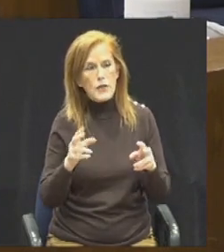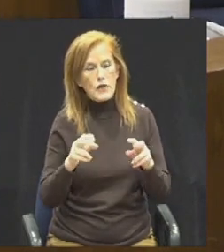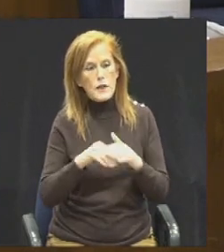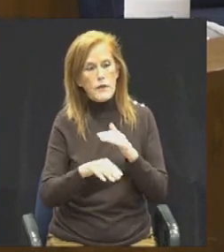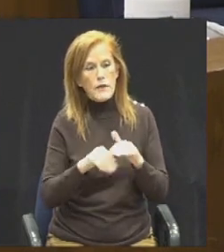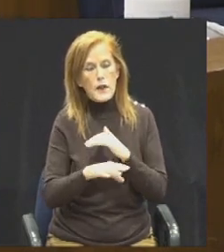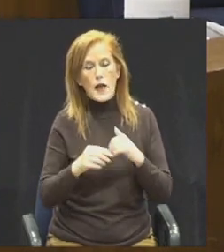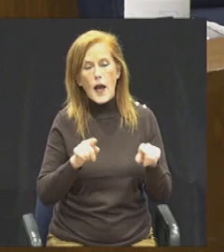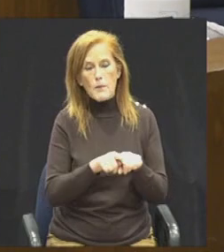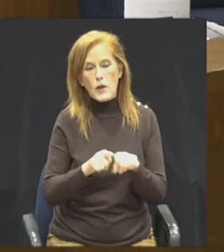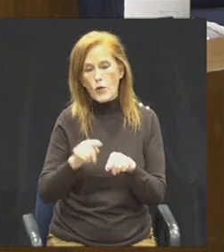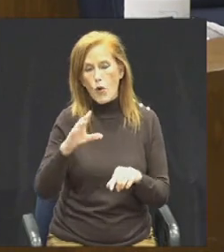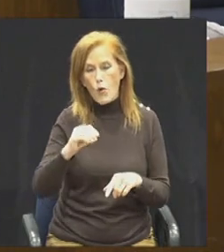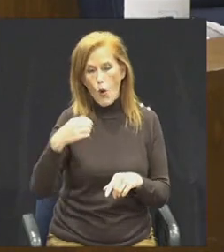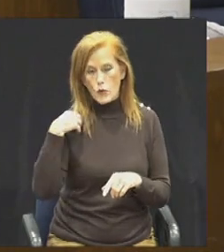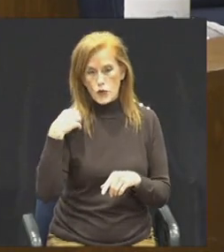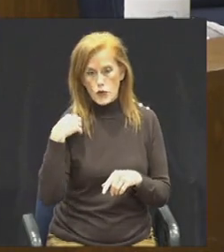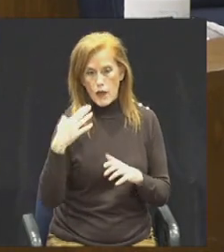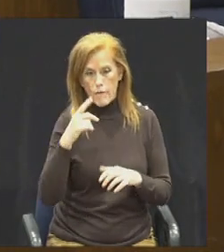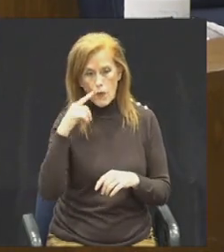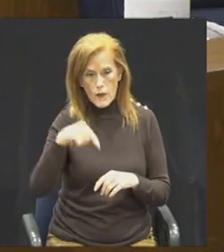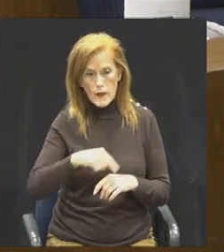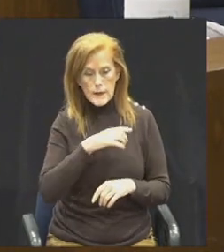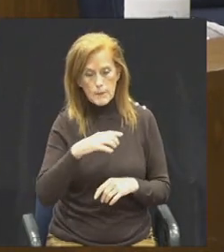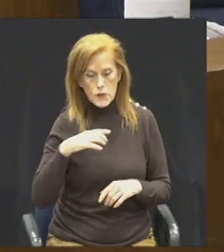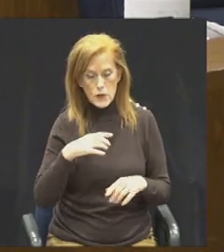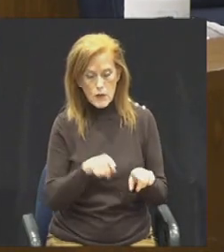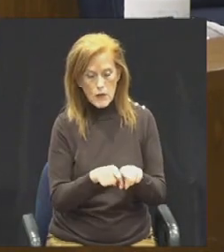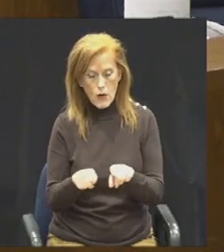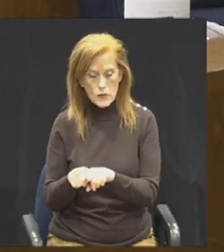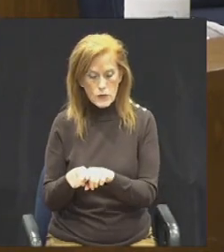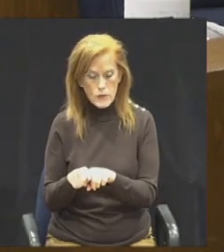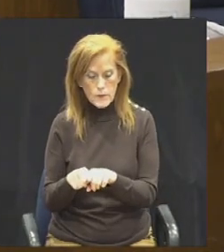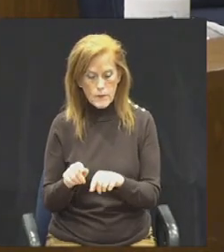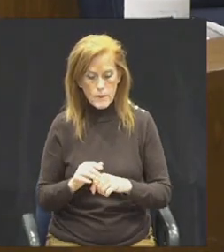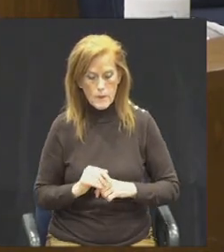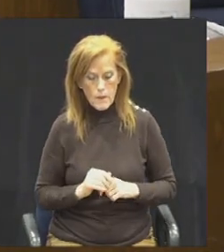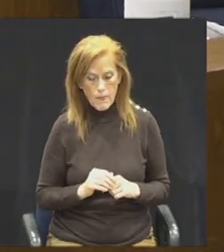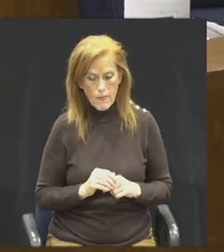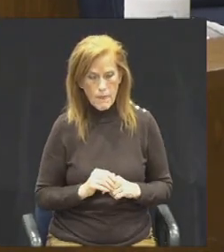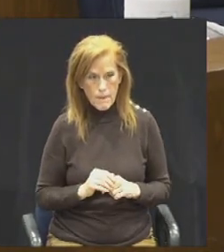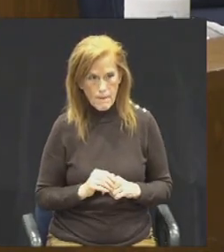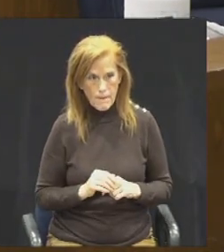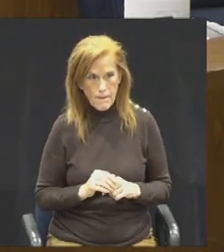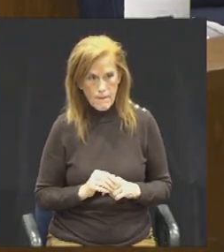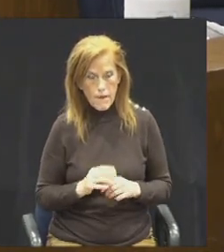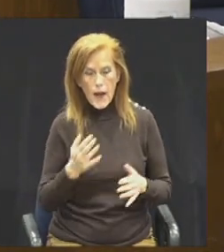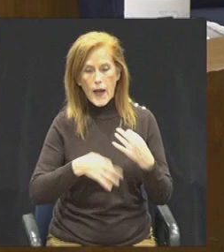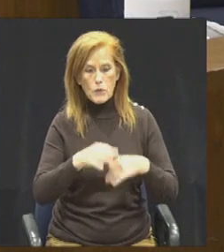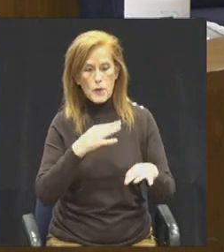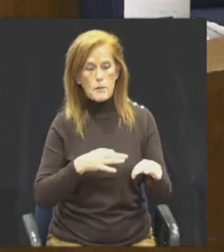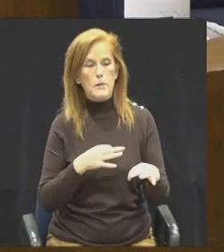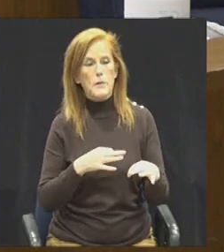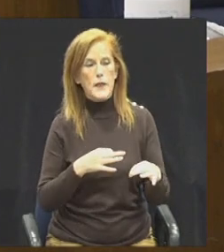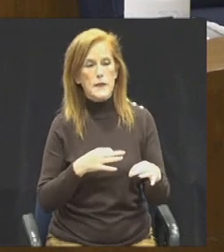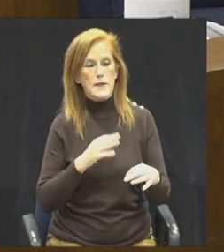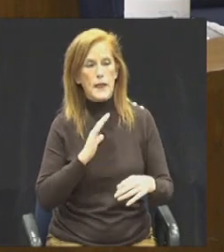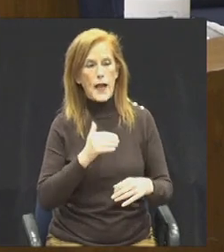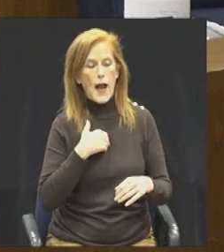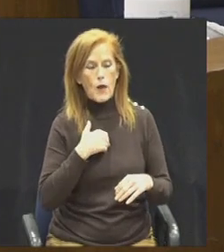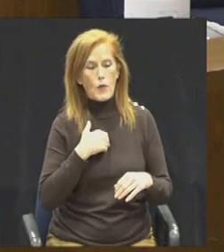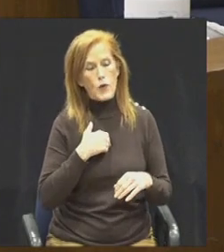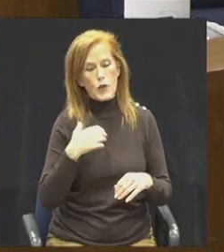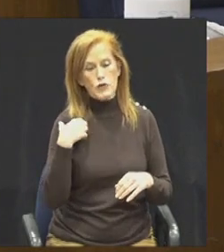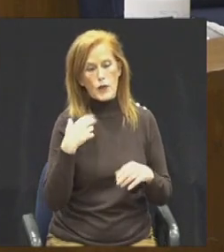as co-chair for the commission and am standing in for our